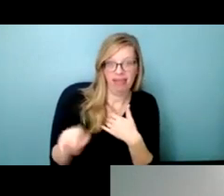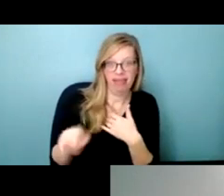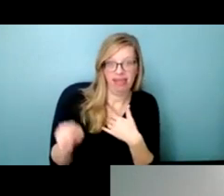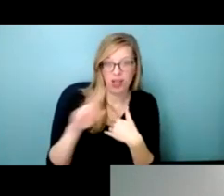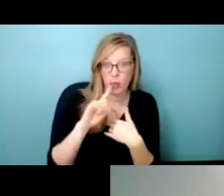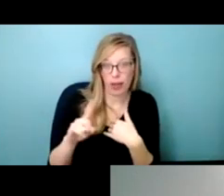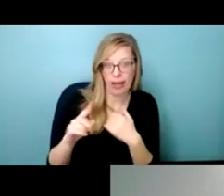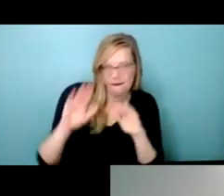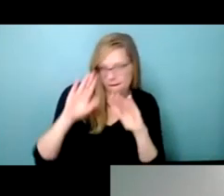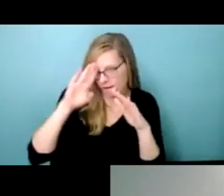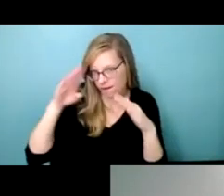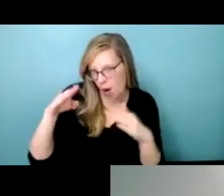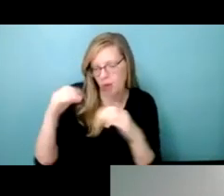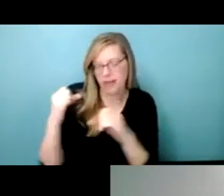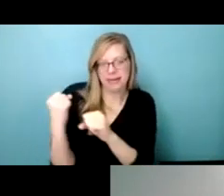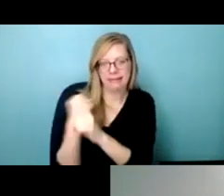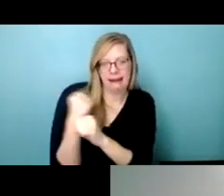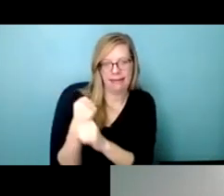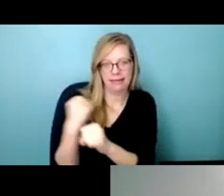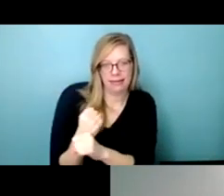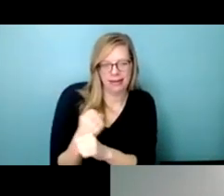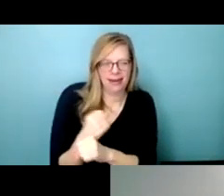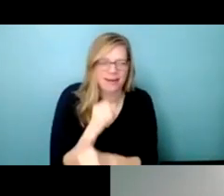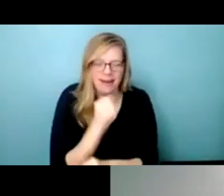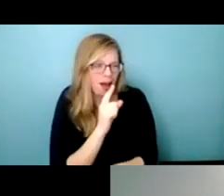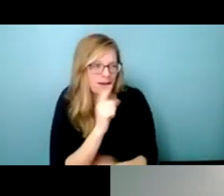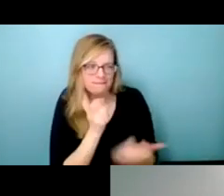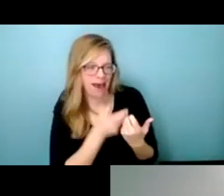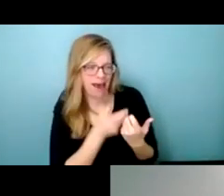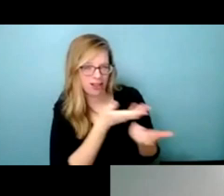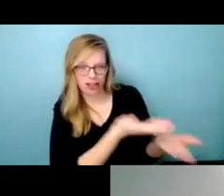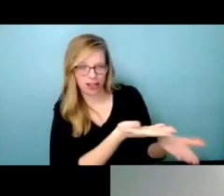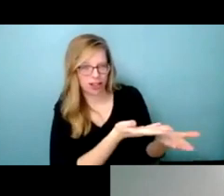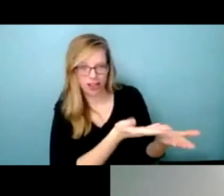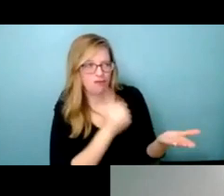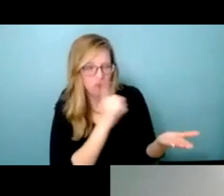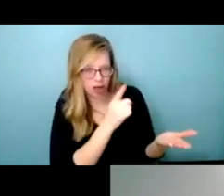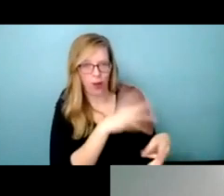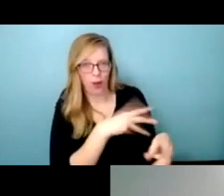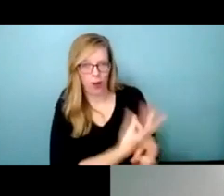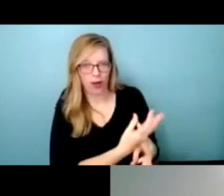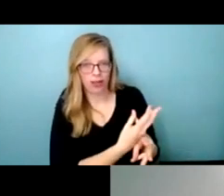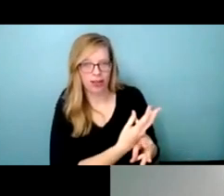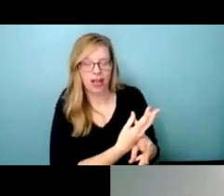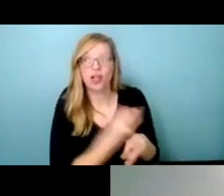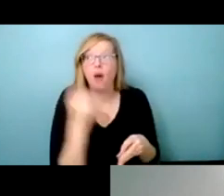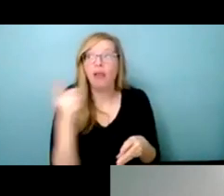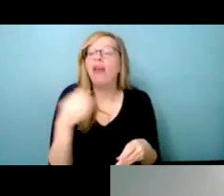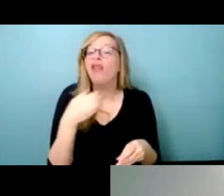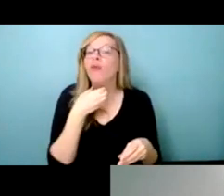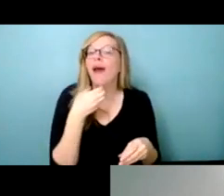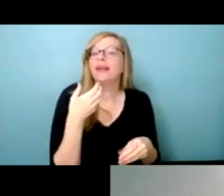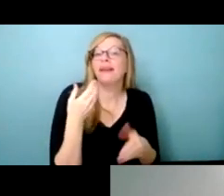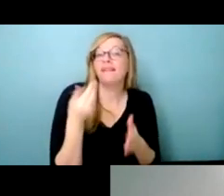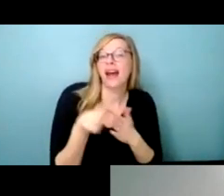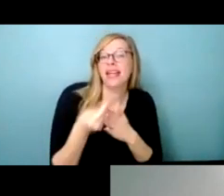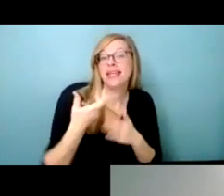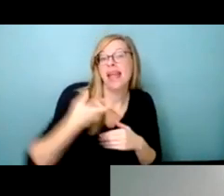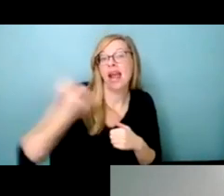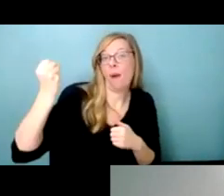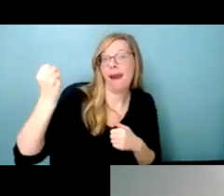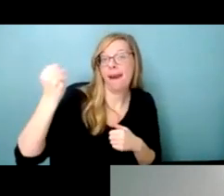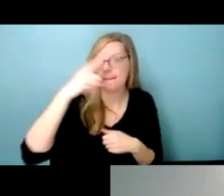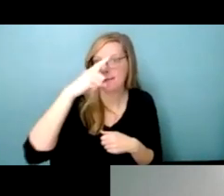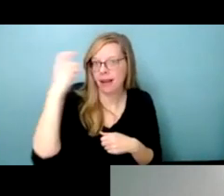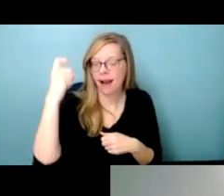statistics and not the reality of what we're seeing on the ground. So, you know, threatening to take funding away because not all 12